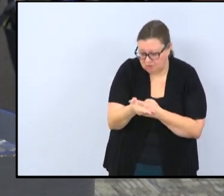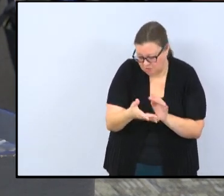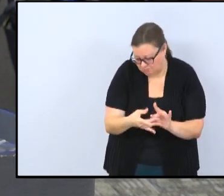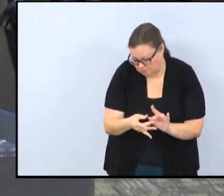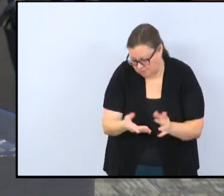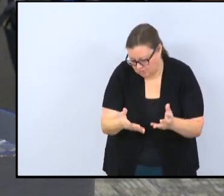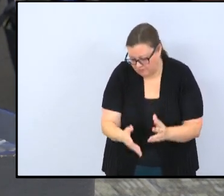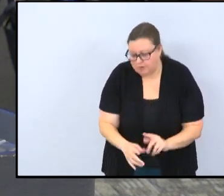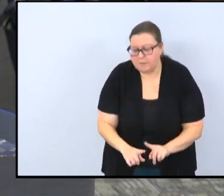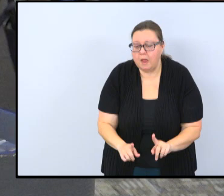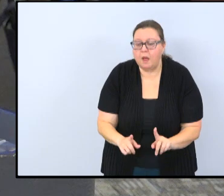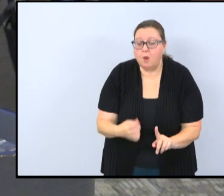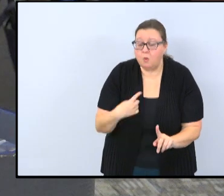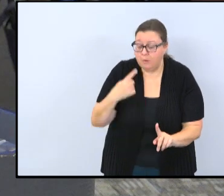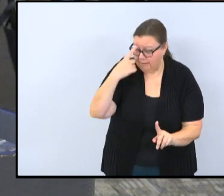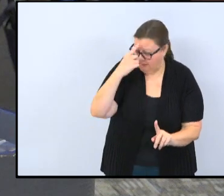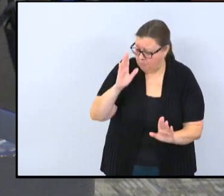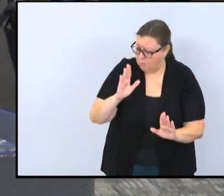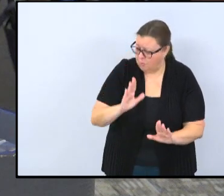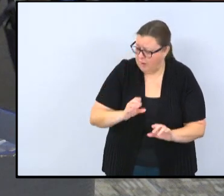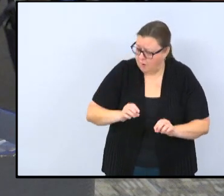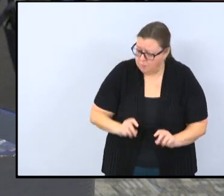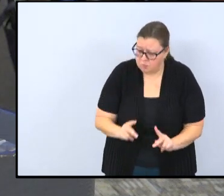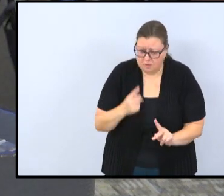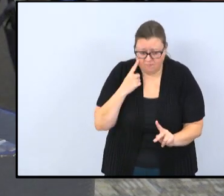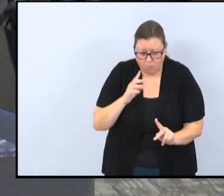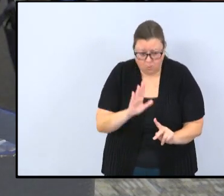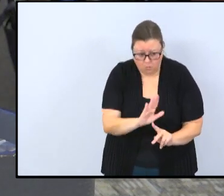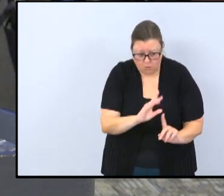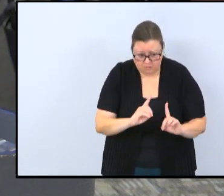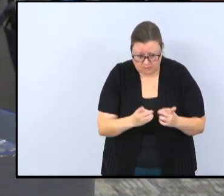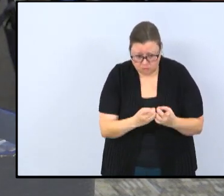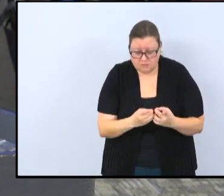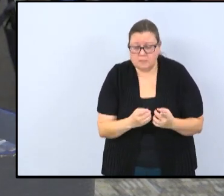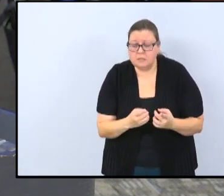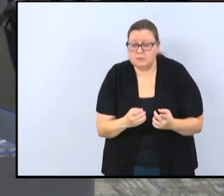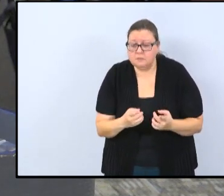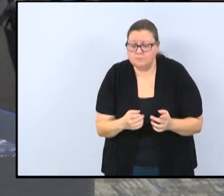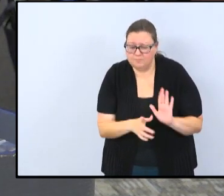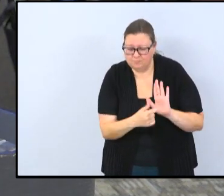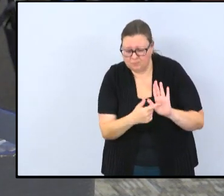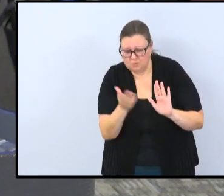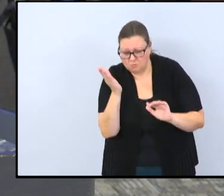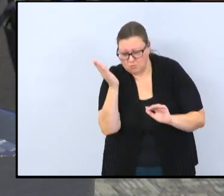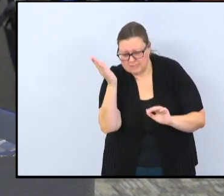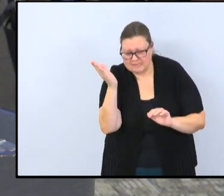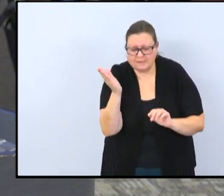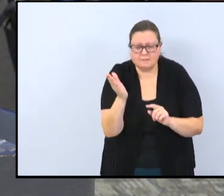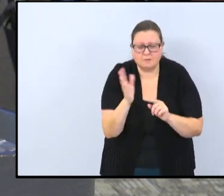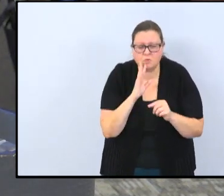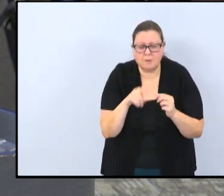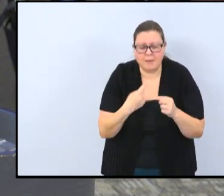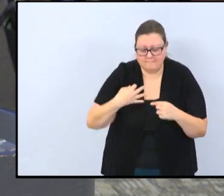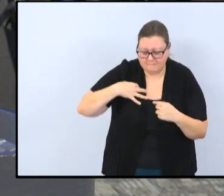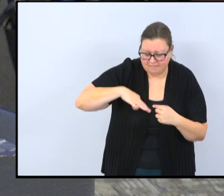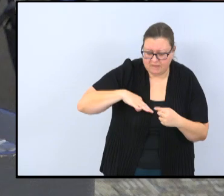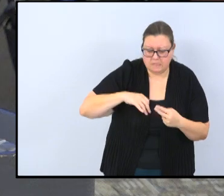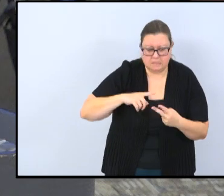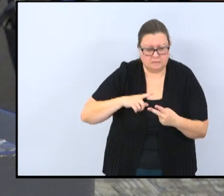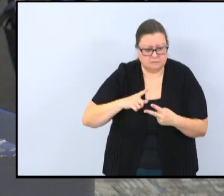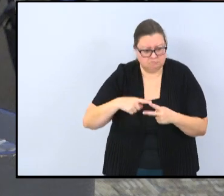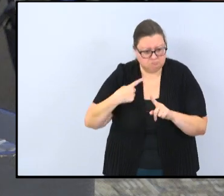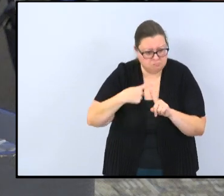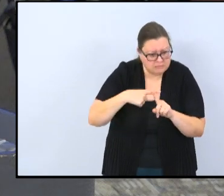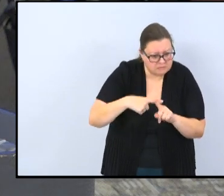said, we do think that it's a great opportunity for the district, so we just want to present the benefits of it, what it really entails